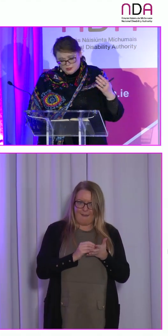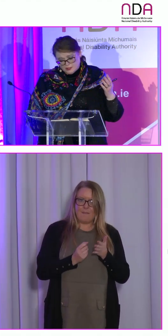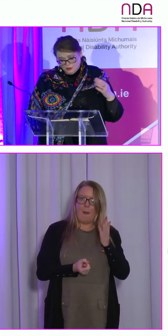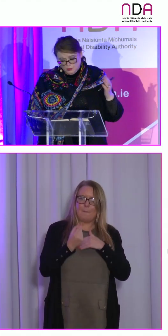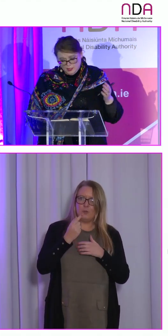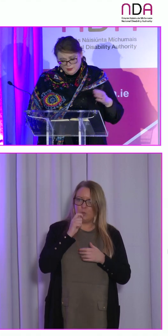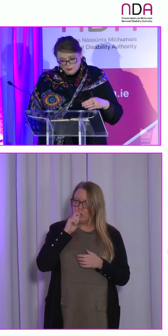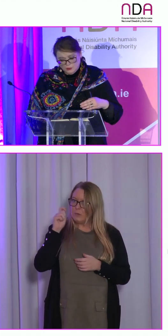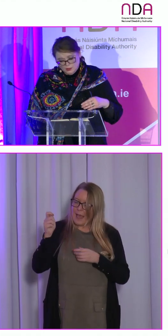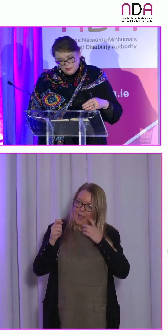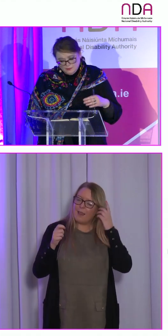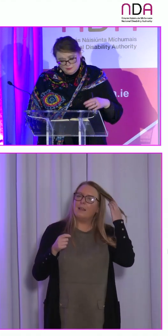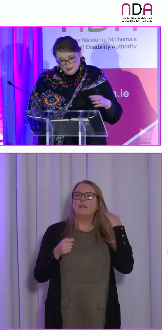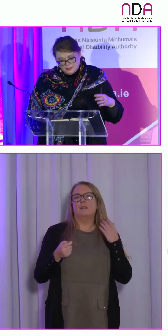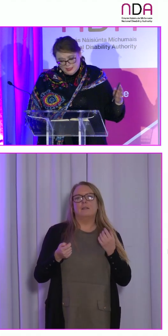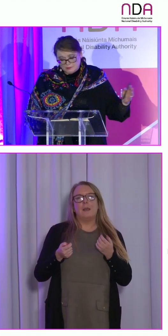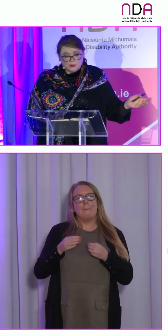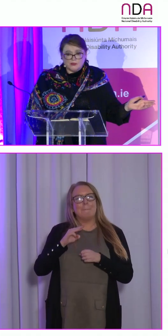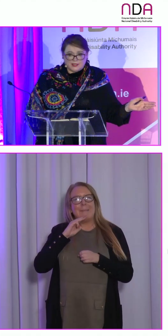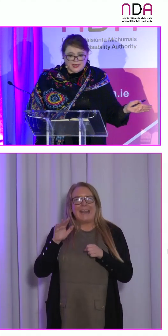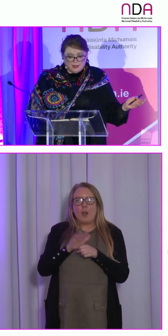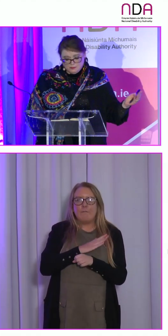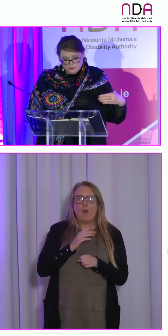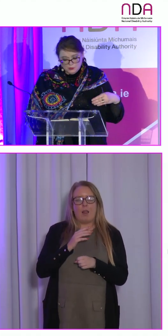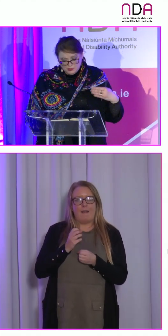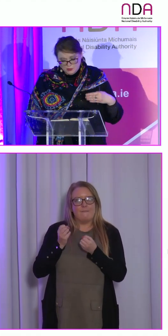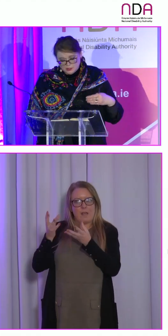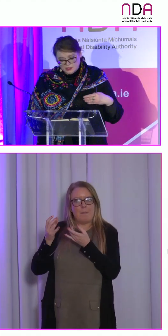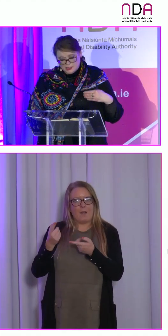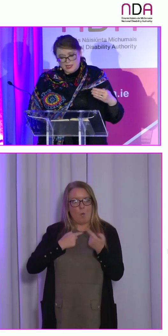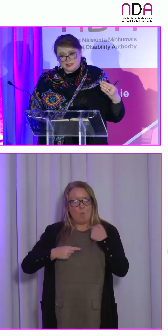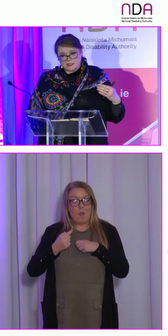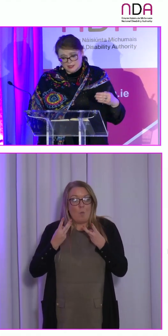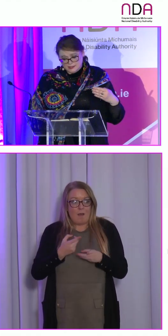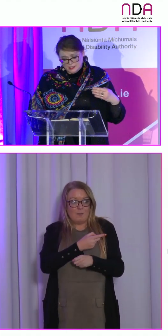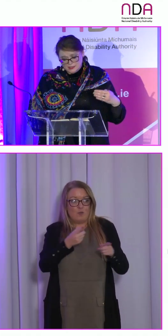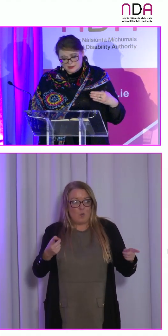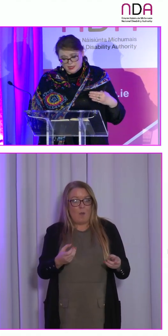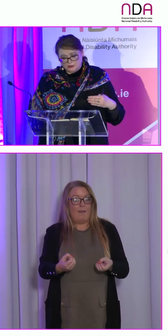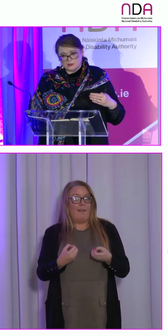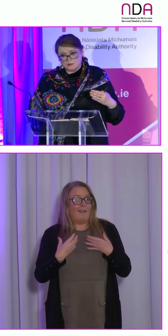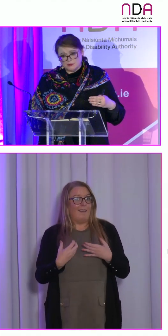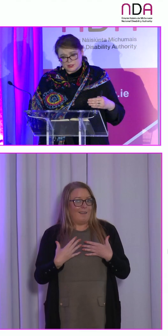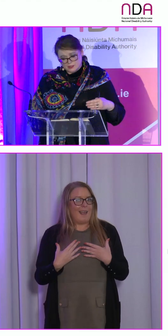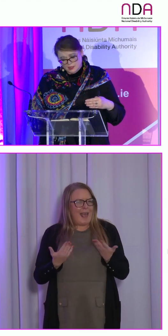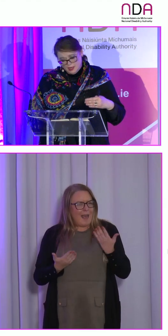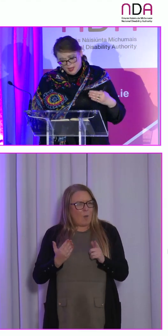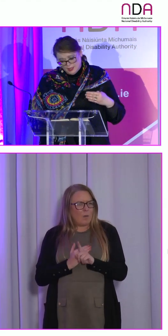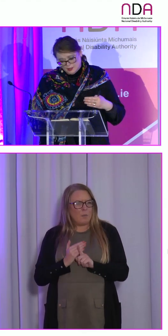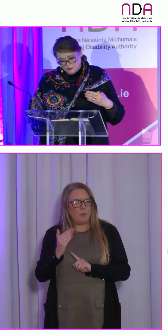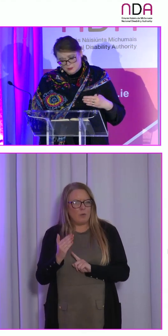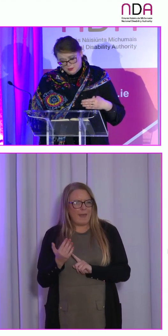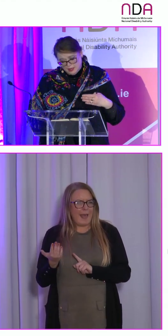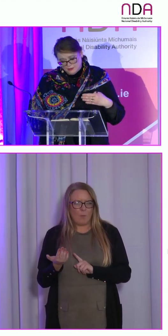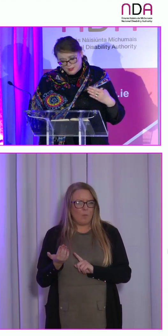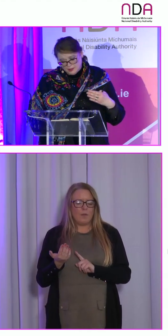not just, oh, well, you know, maybe they'll improve it again. No, we want you to tell us how to improve it, and